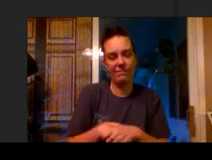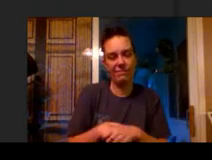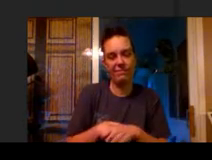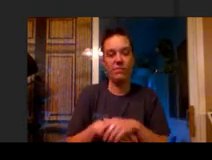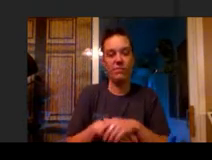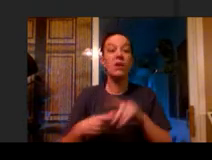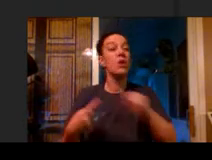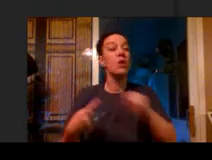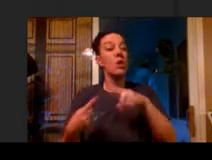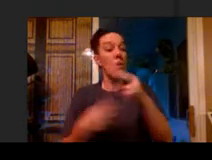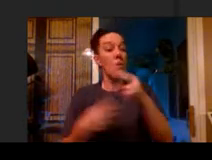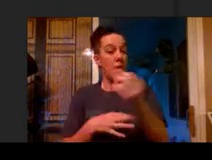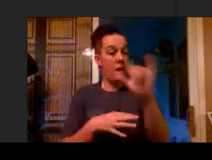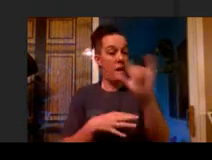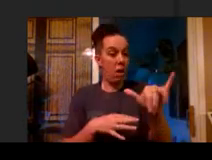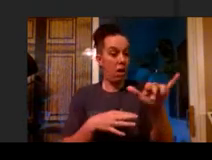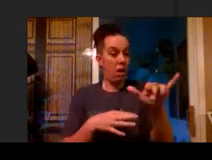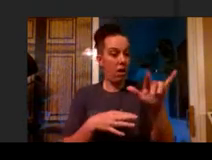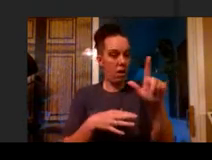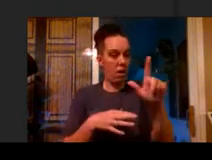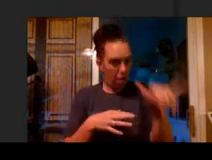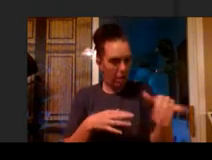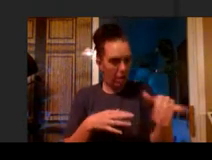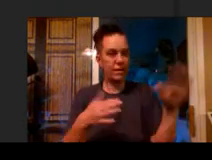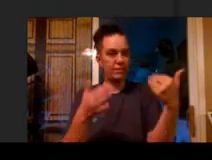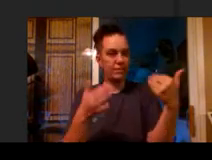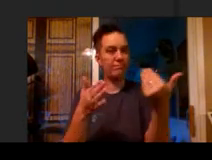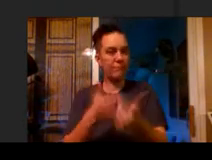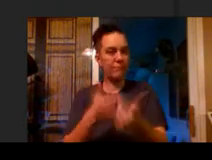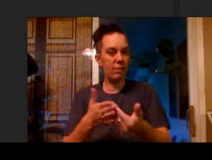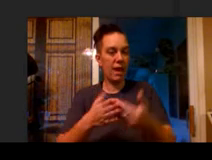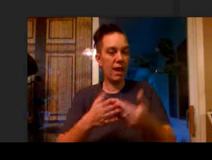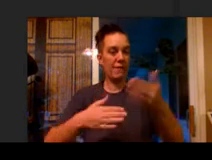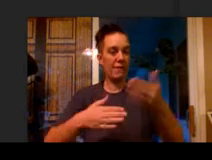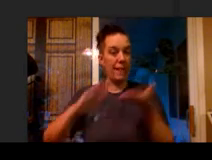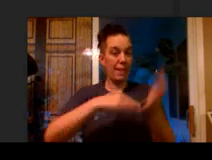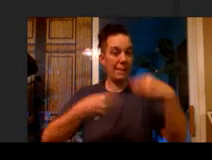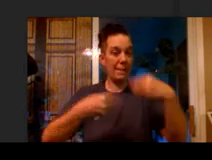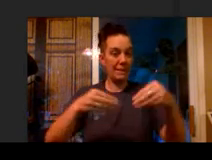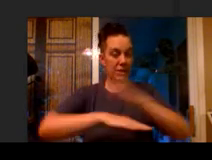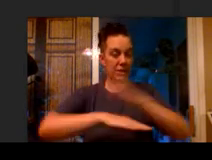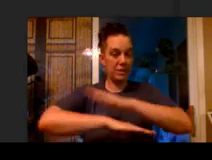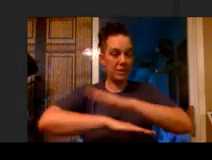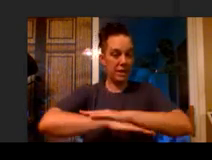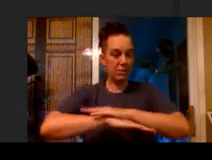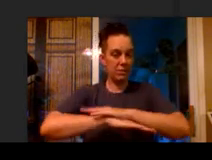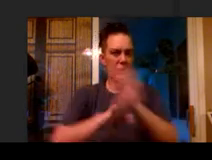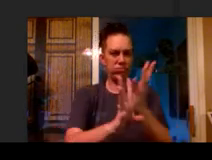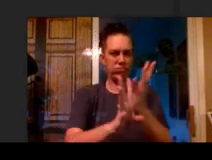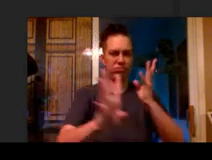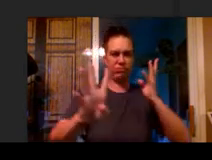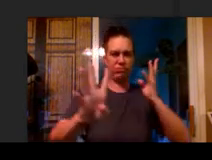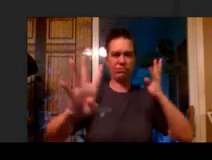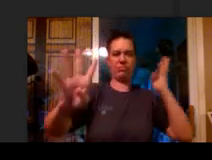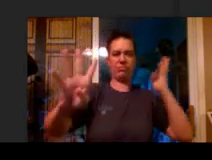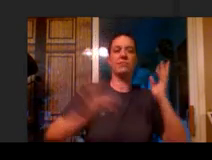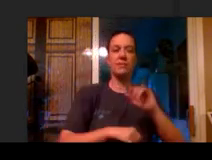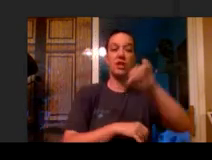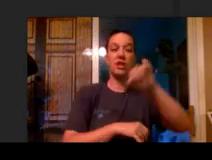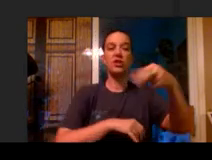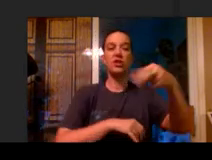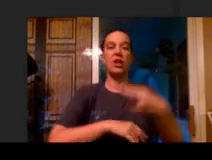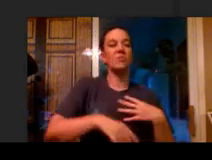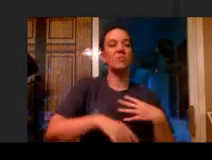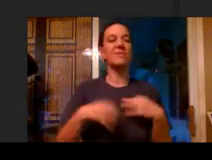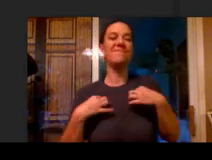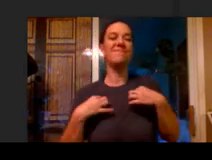Holly returned to the big cell table, a long line had formed. Josh was plumping himself up at